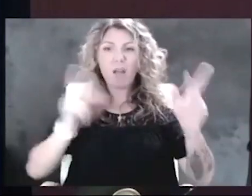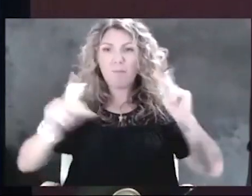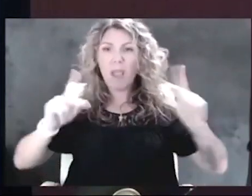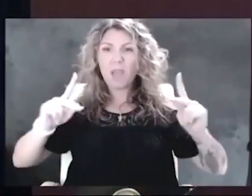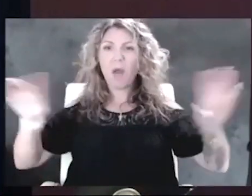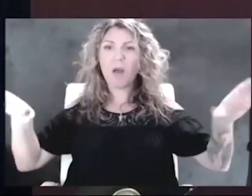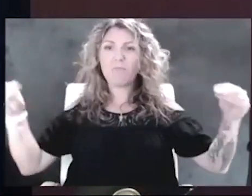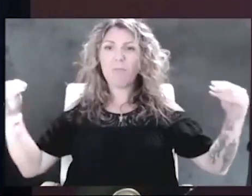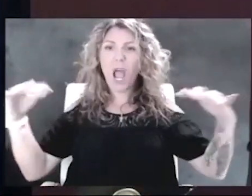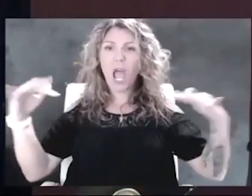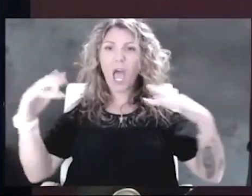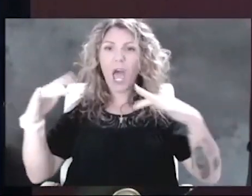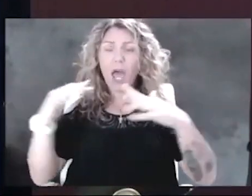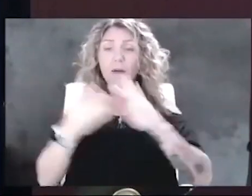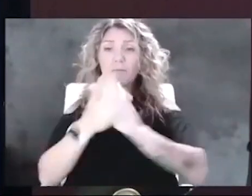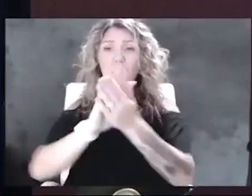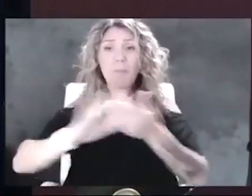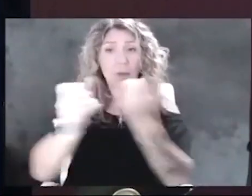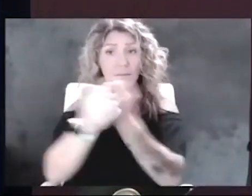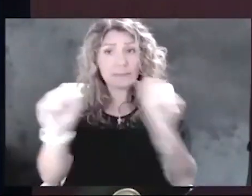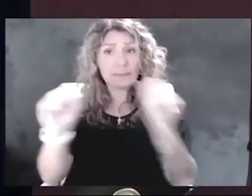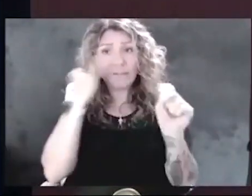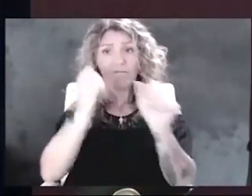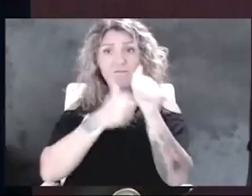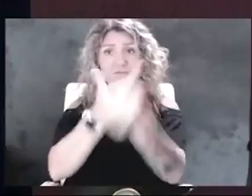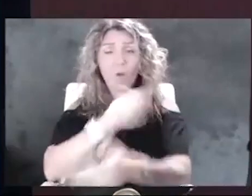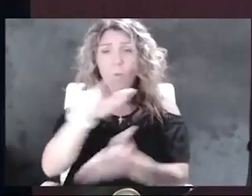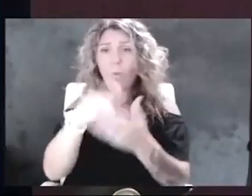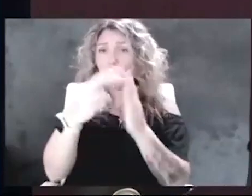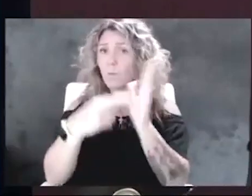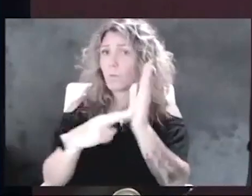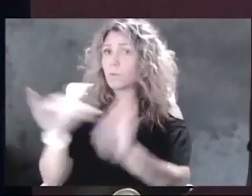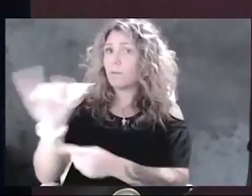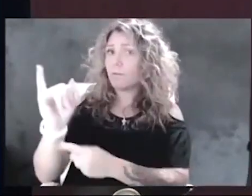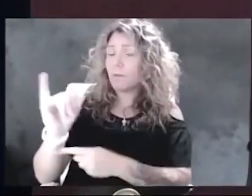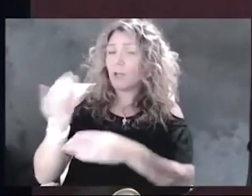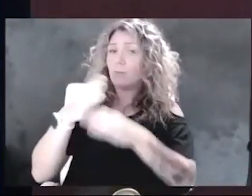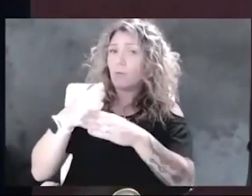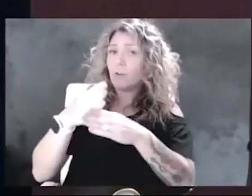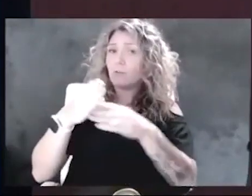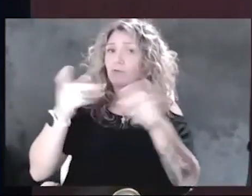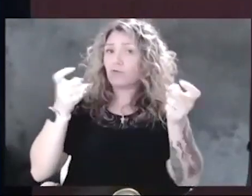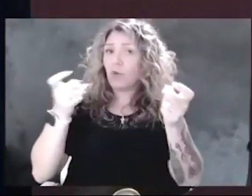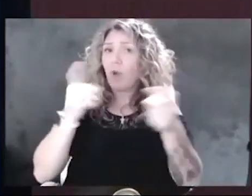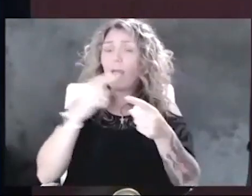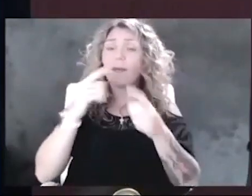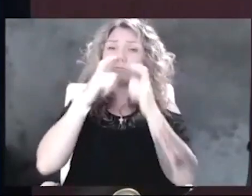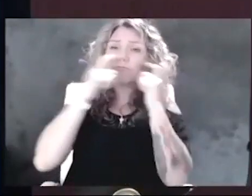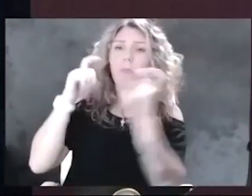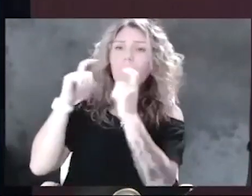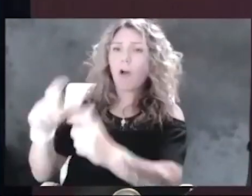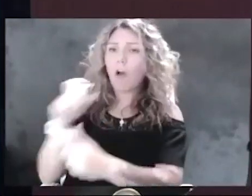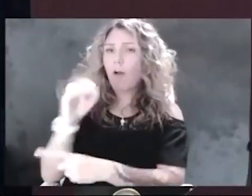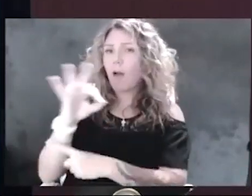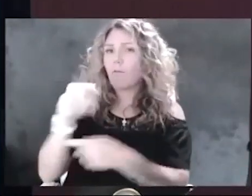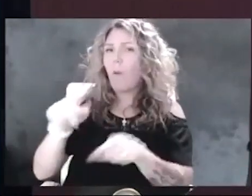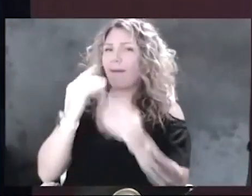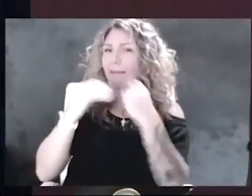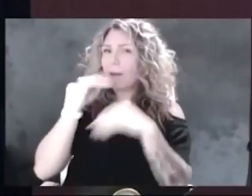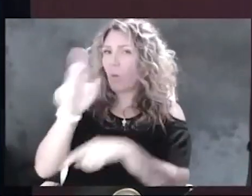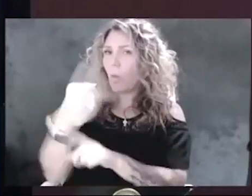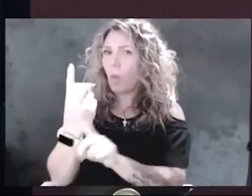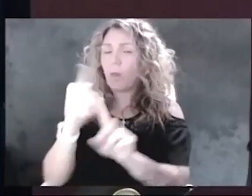follow the rules of infection prevention and control. Now, they could eat when they took their mask, or they could take their mask off when they ate, but they had to put it back on.